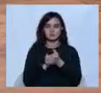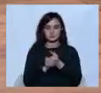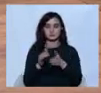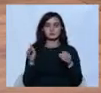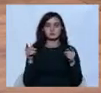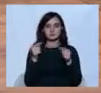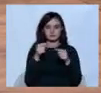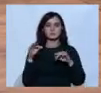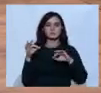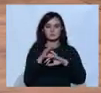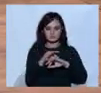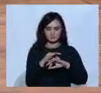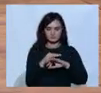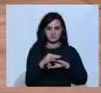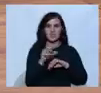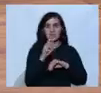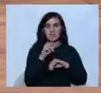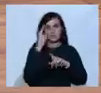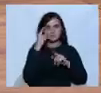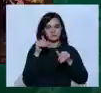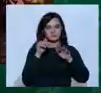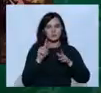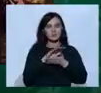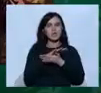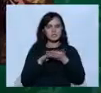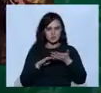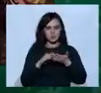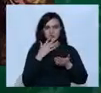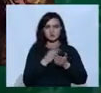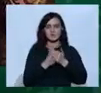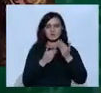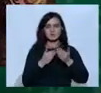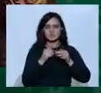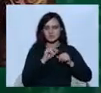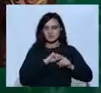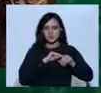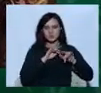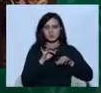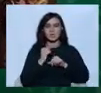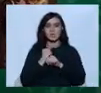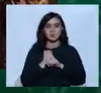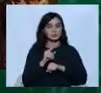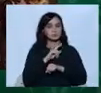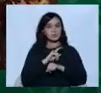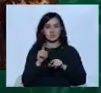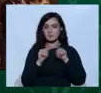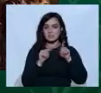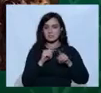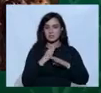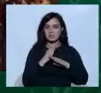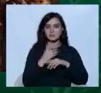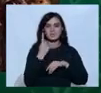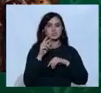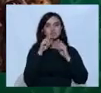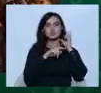a look at what happens with our summary. Let's get to it. Now, Antonio, a Venetian merchant,